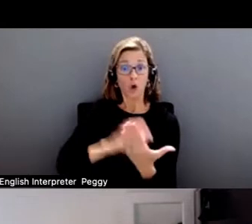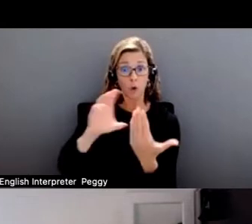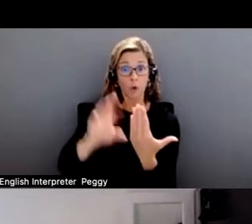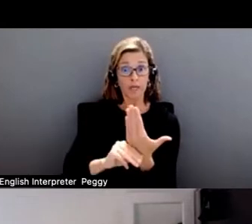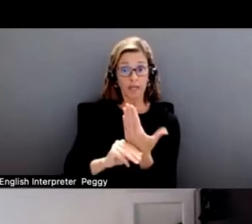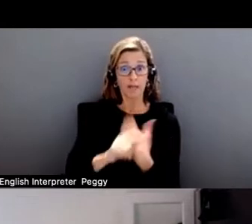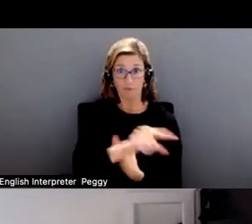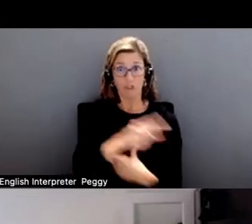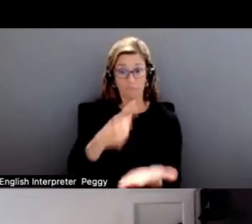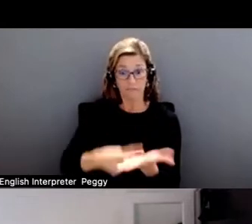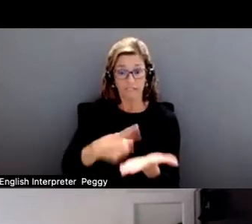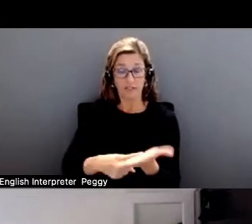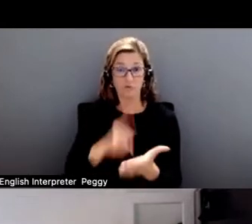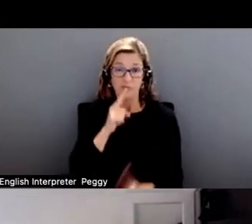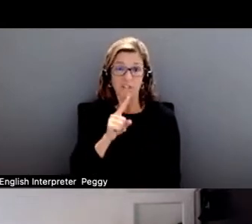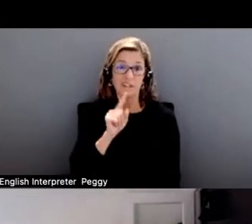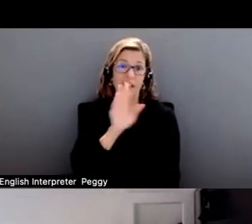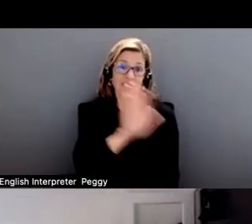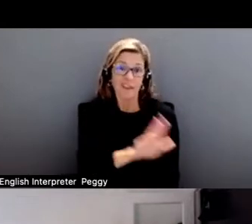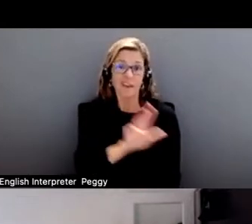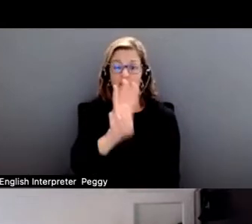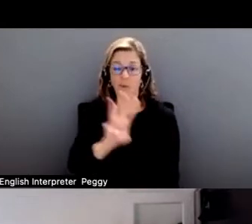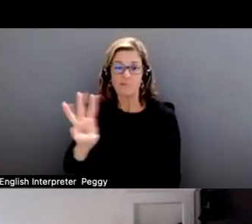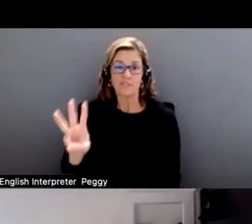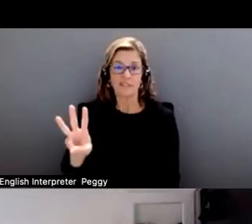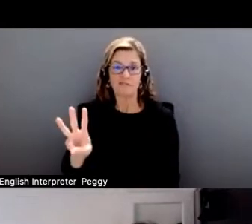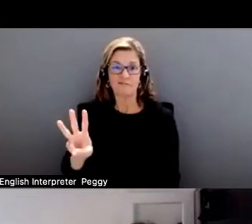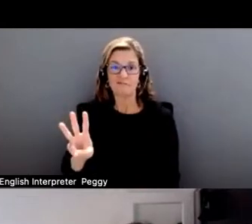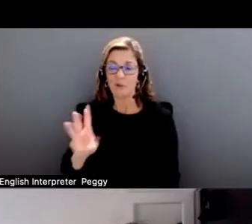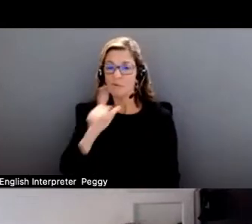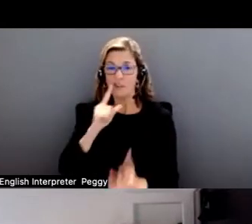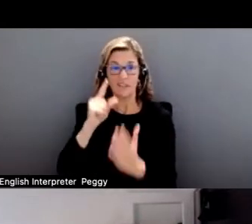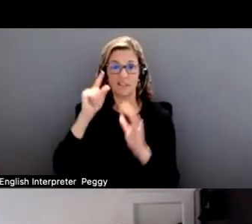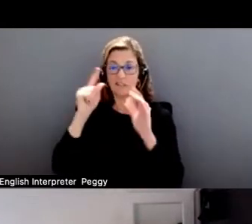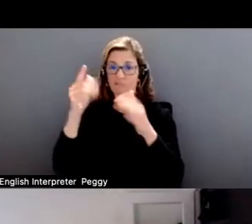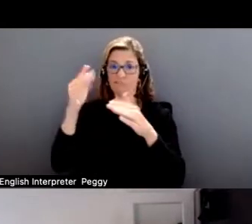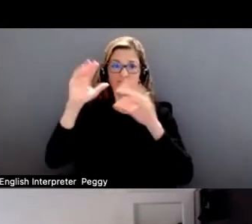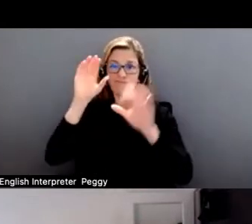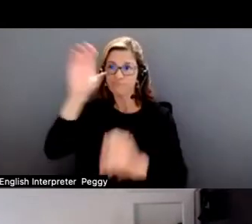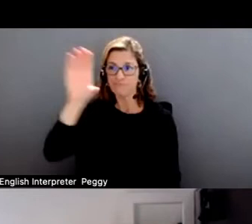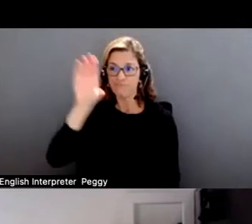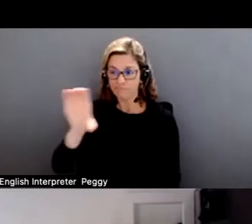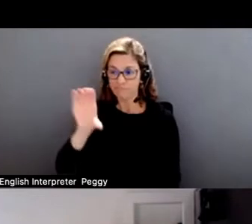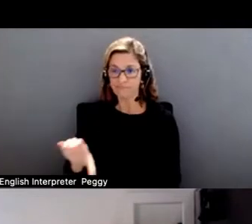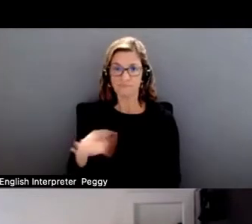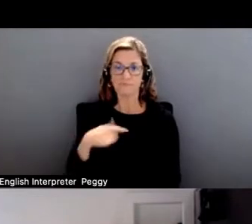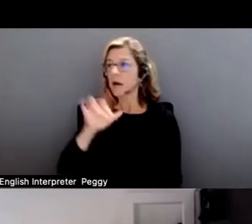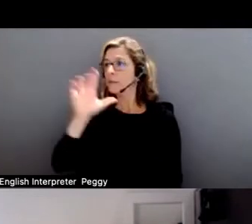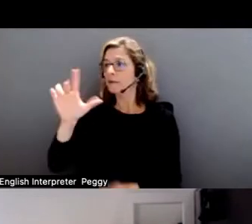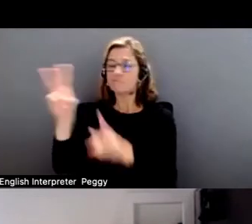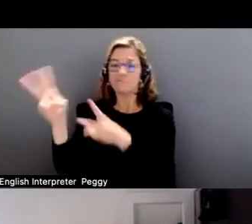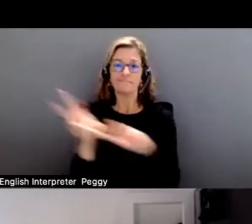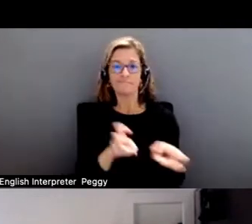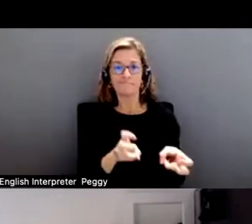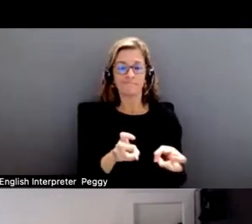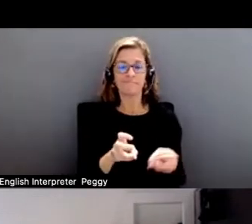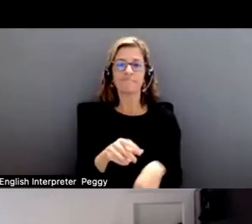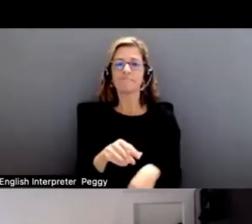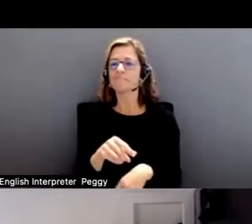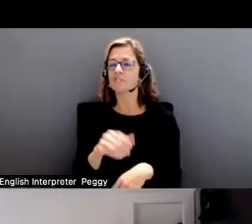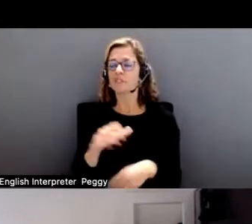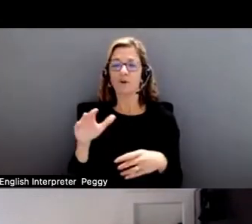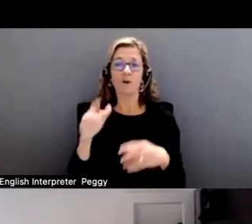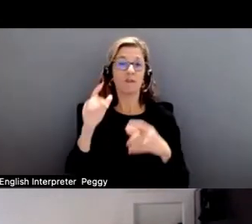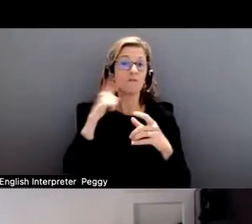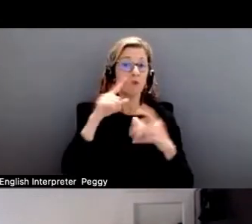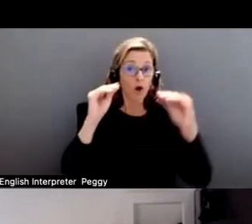It's all broken down into sections, and you can open, and it will have resources that are for learners and instructions for instructors.